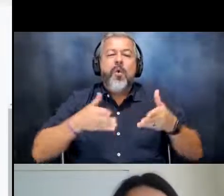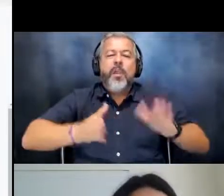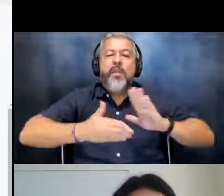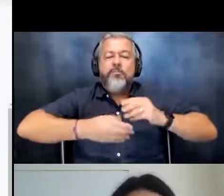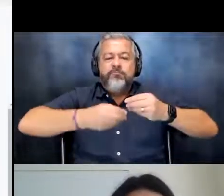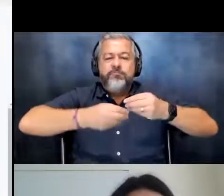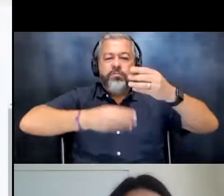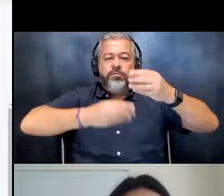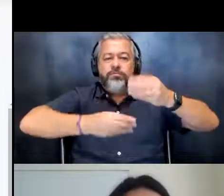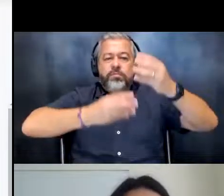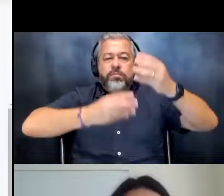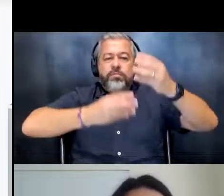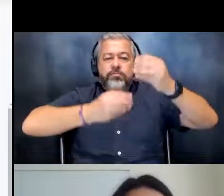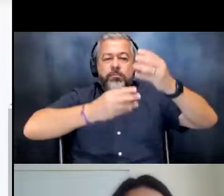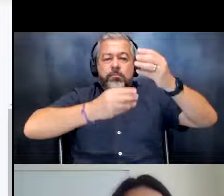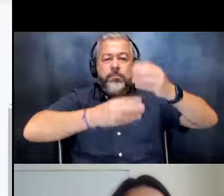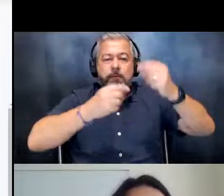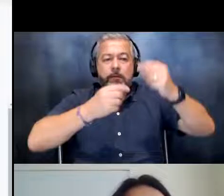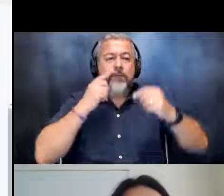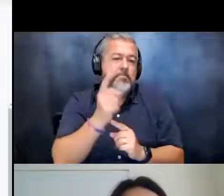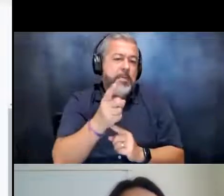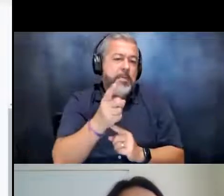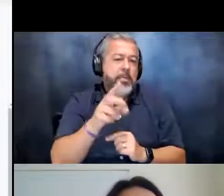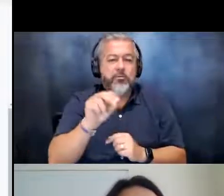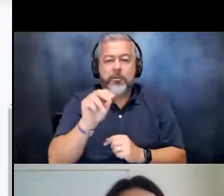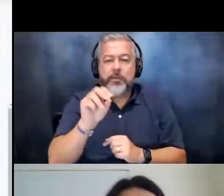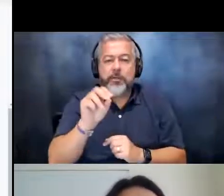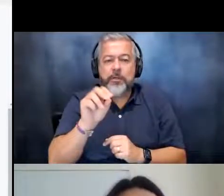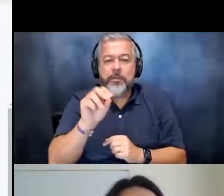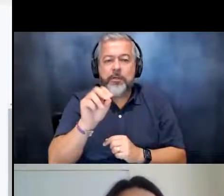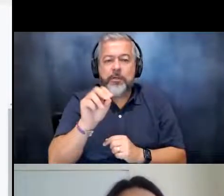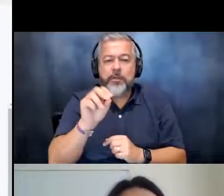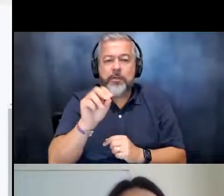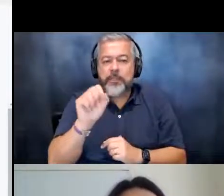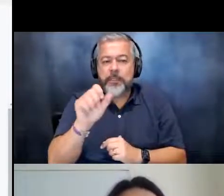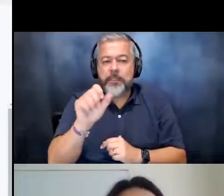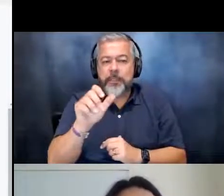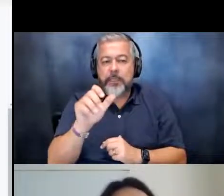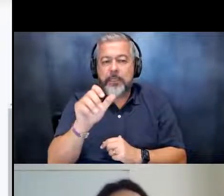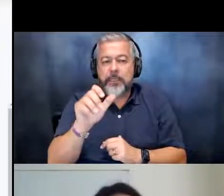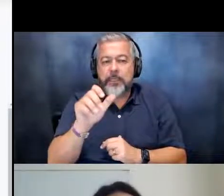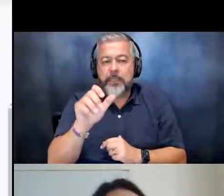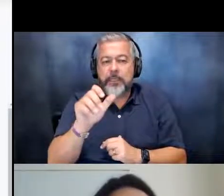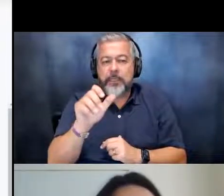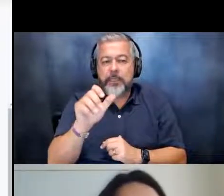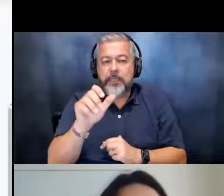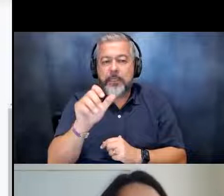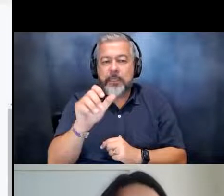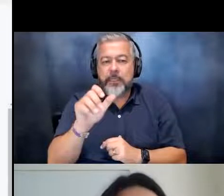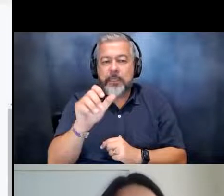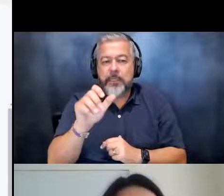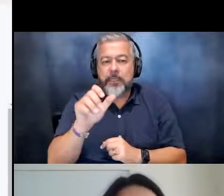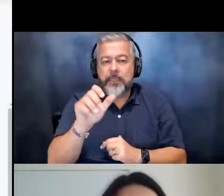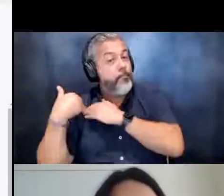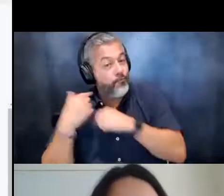a minute, 30 seconds. No transportation and time burdens. Yeah. CalFresh 529.